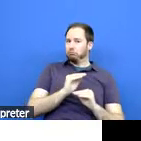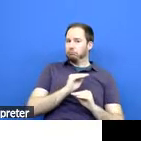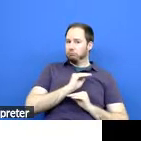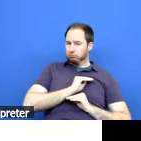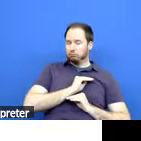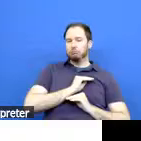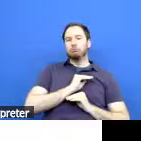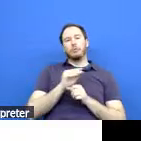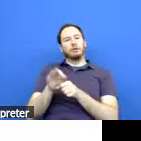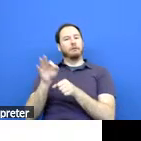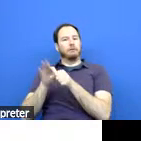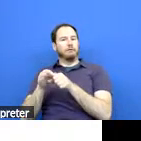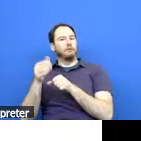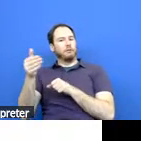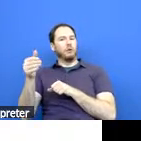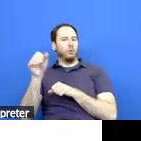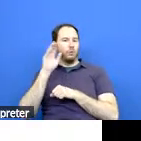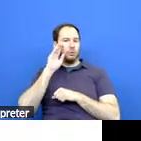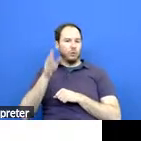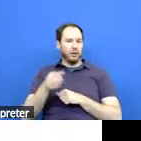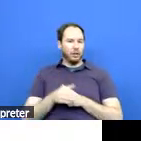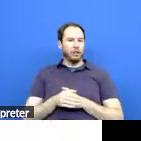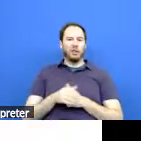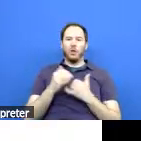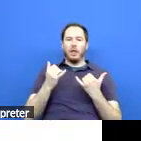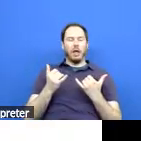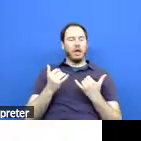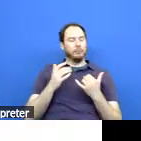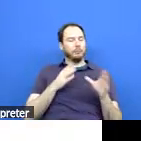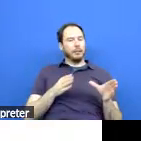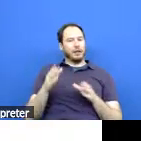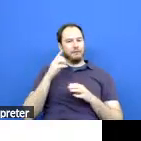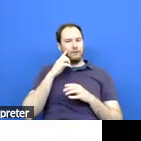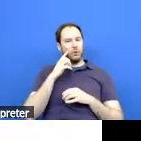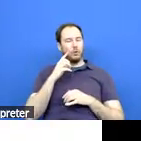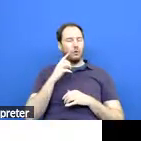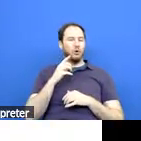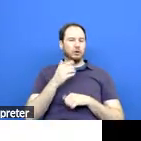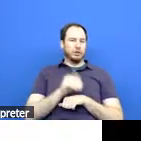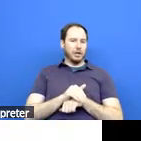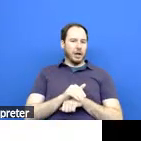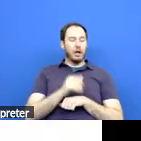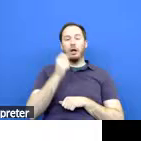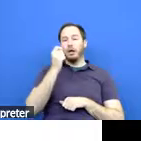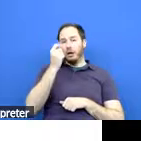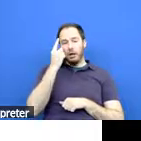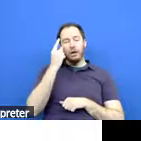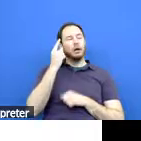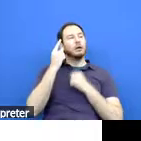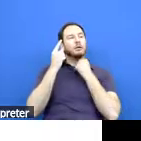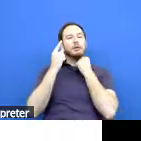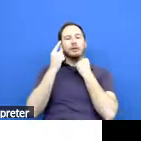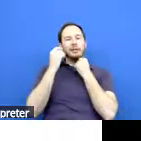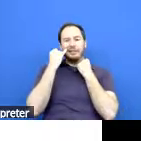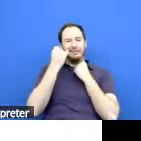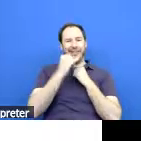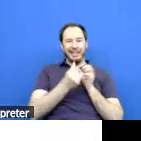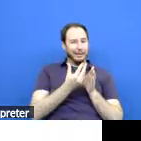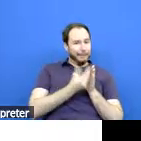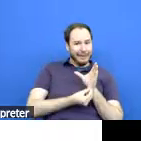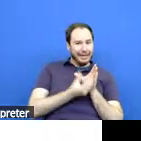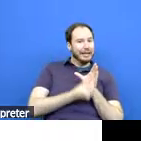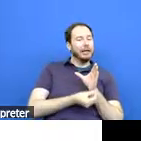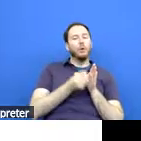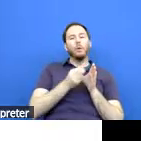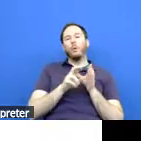come back and do another iteration. And so that's what you're looking at here. But obviously, if there's anything that was missed,